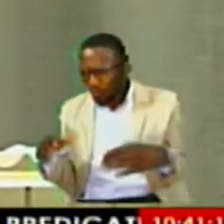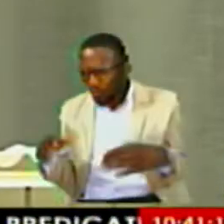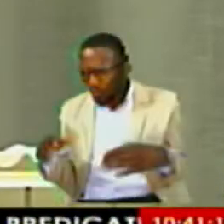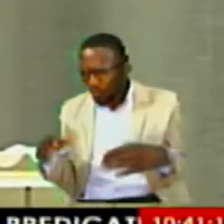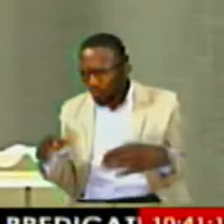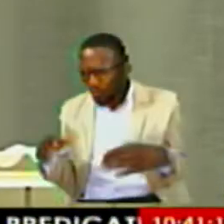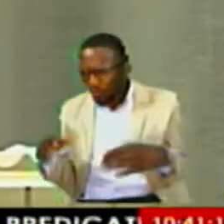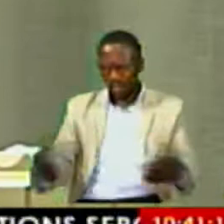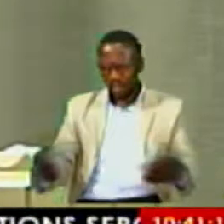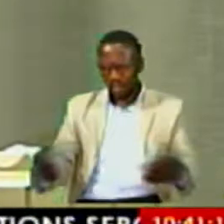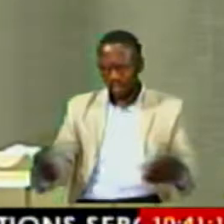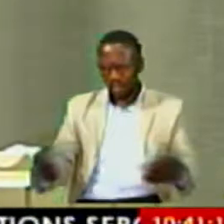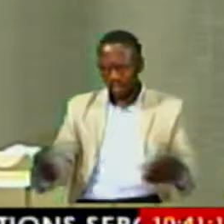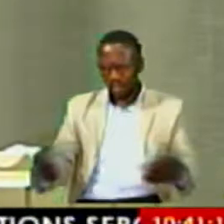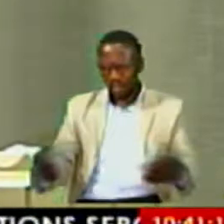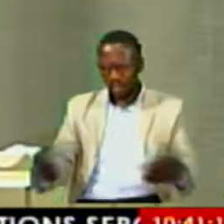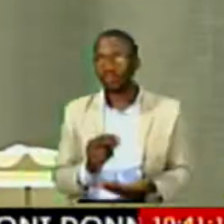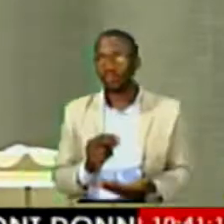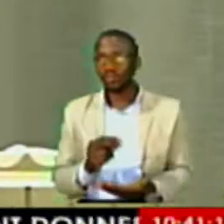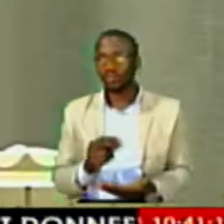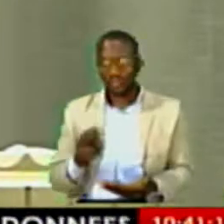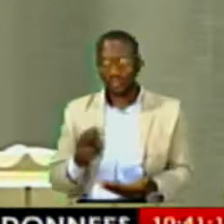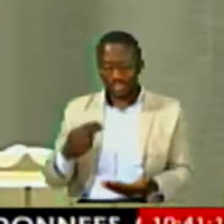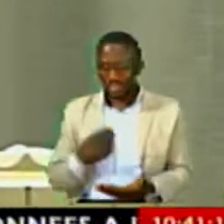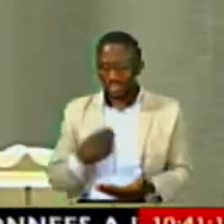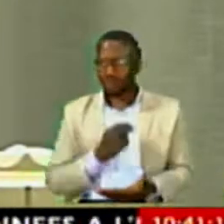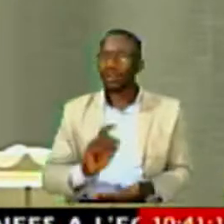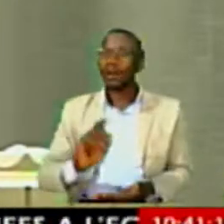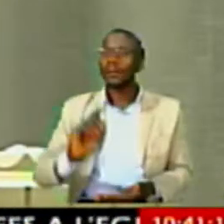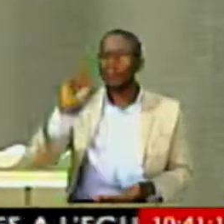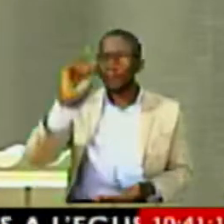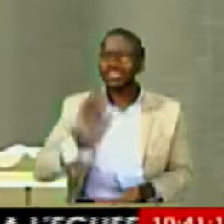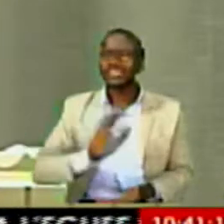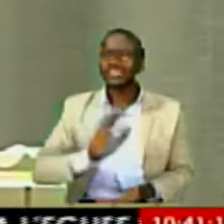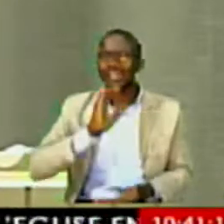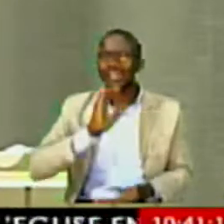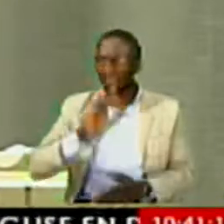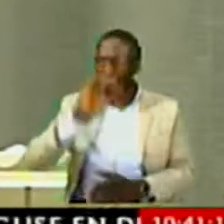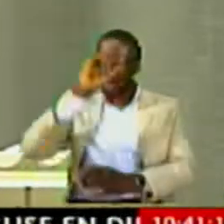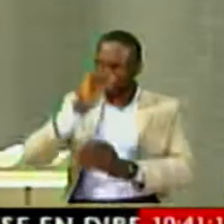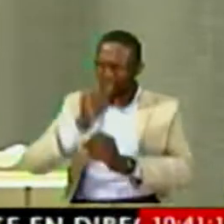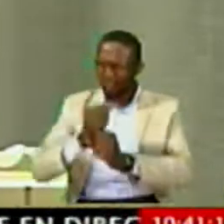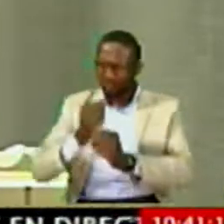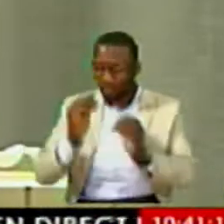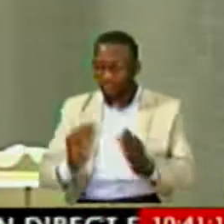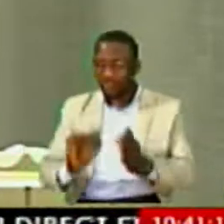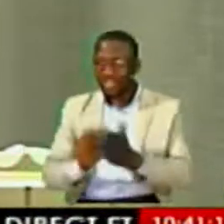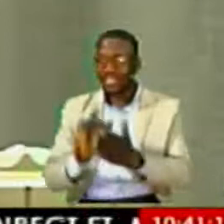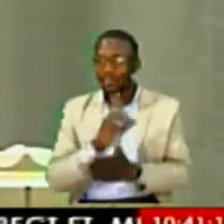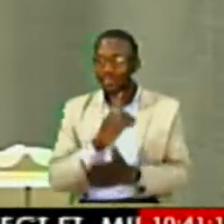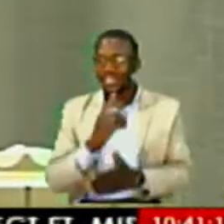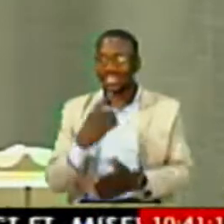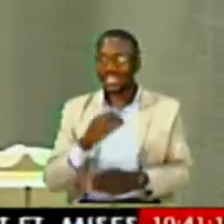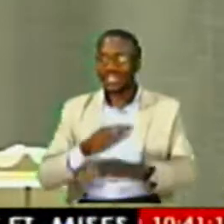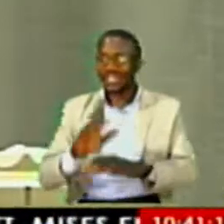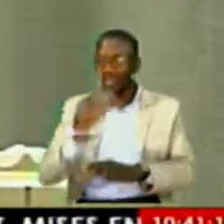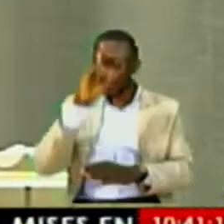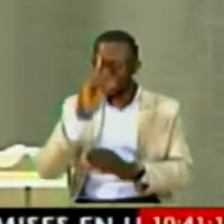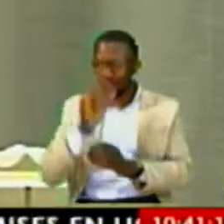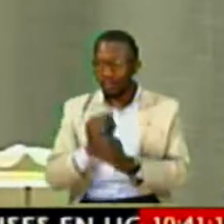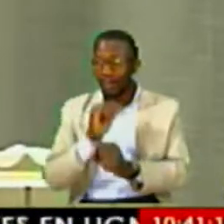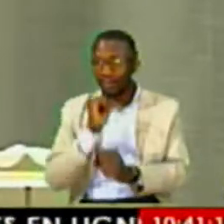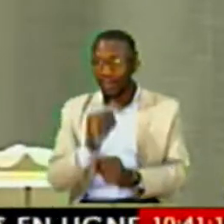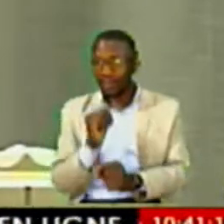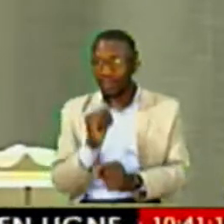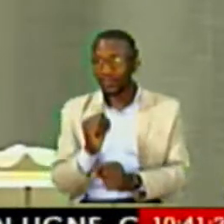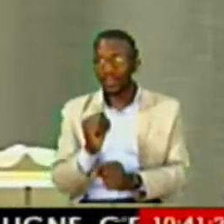Non. No. Soyons croyants. Let's be believers. Celui qui ne croit pas. He who does not believe. Il fait